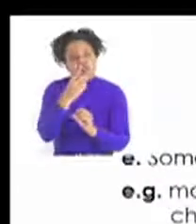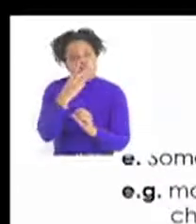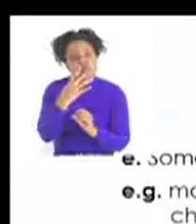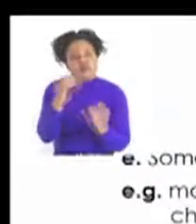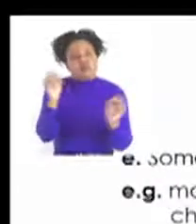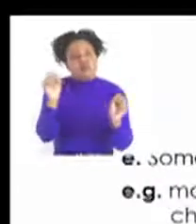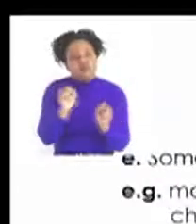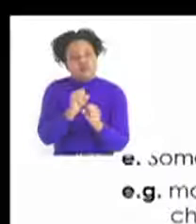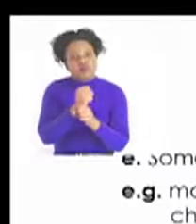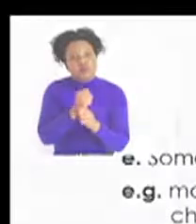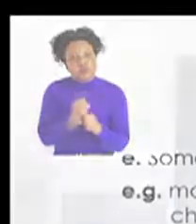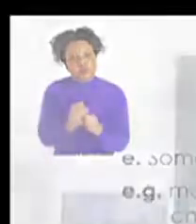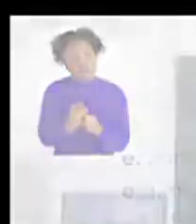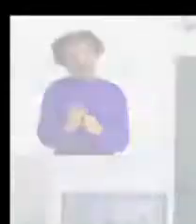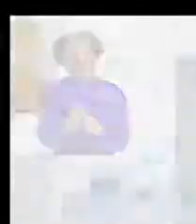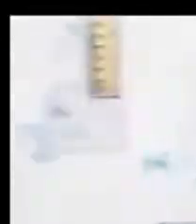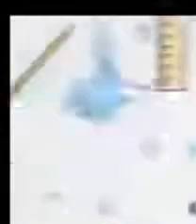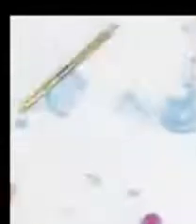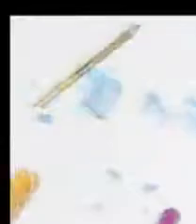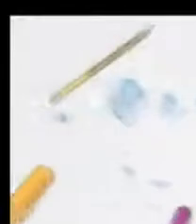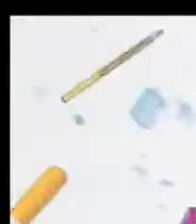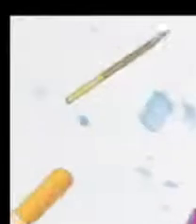next lesson.